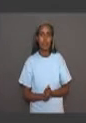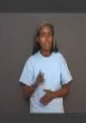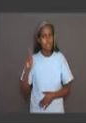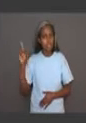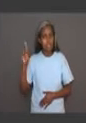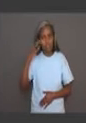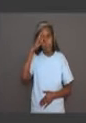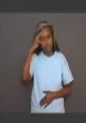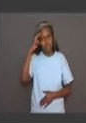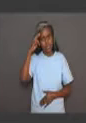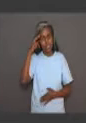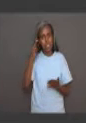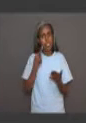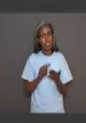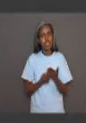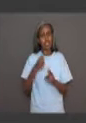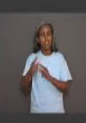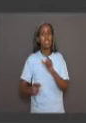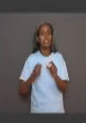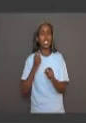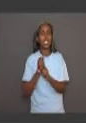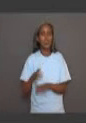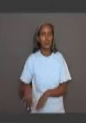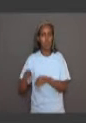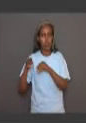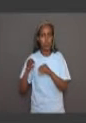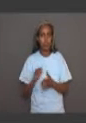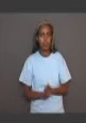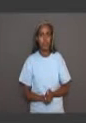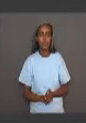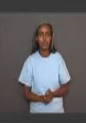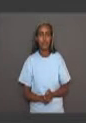In this case, it is the age of the students.